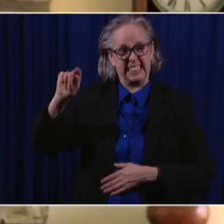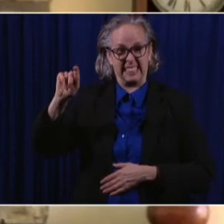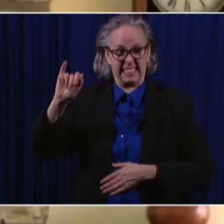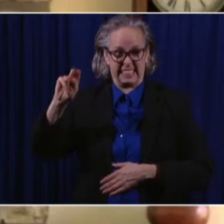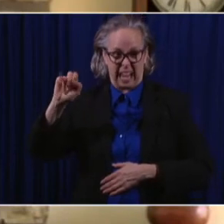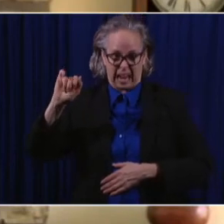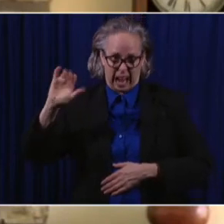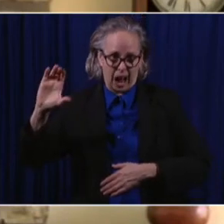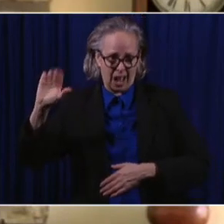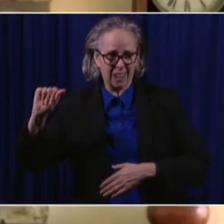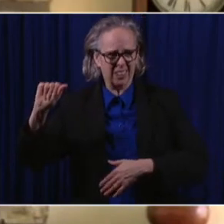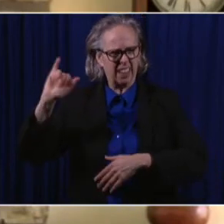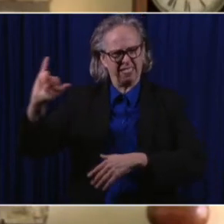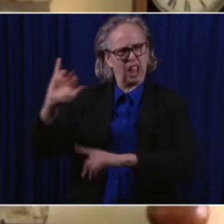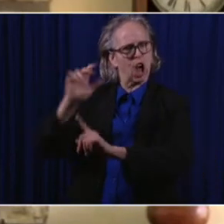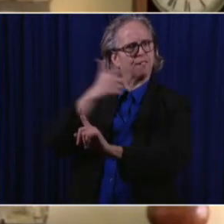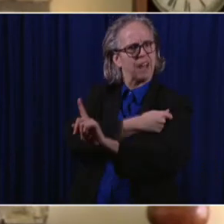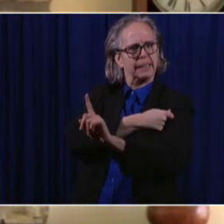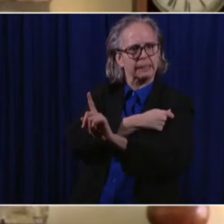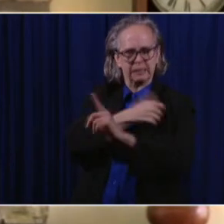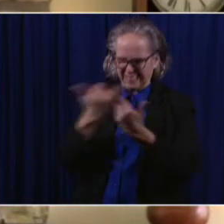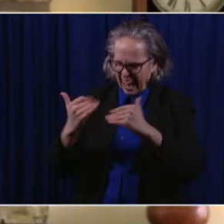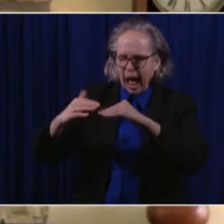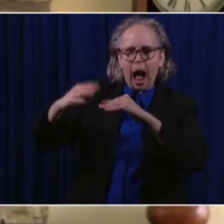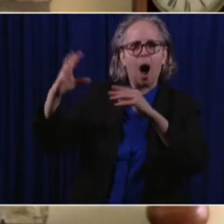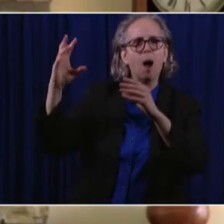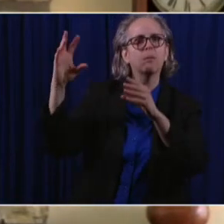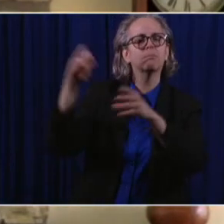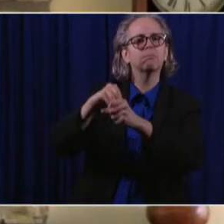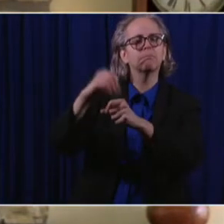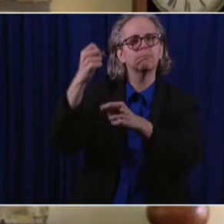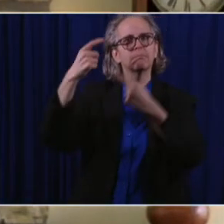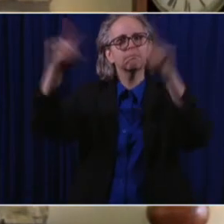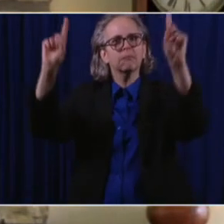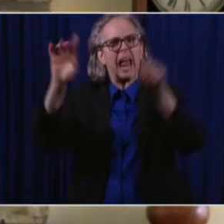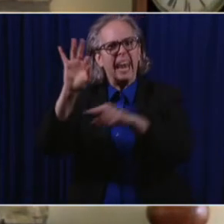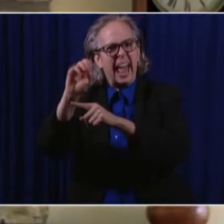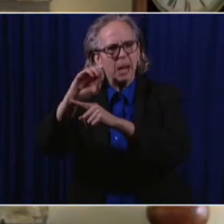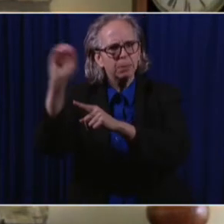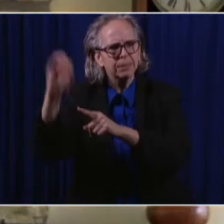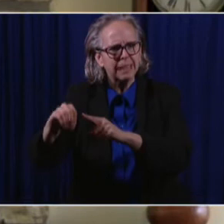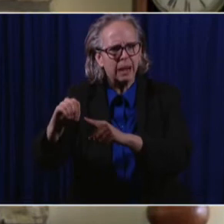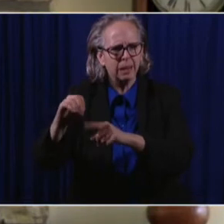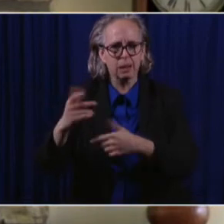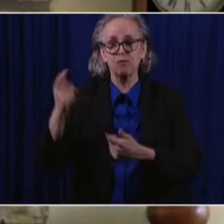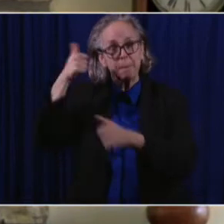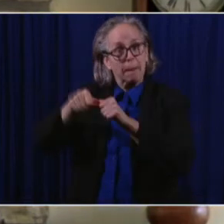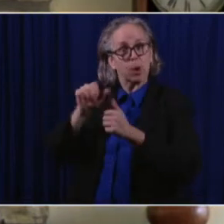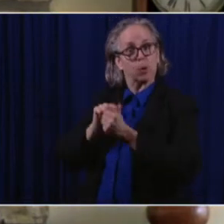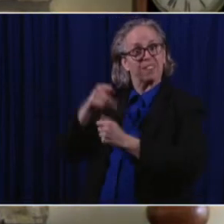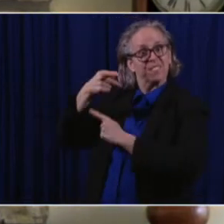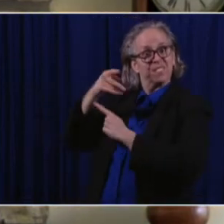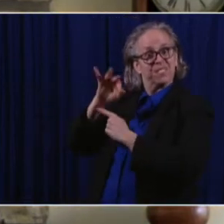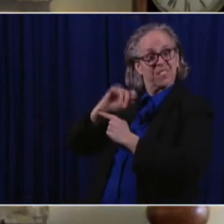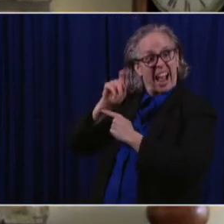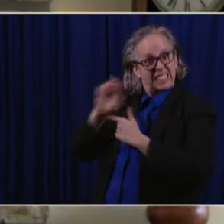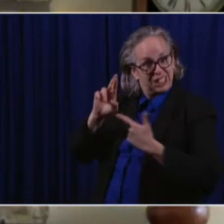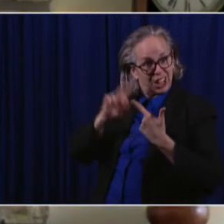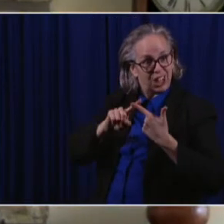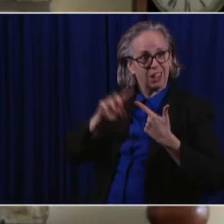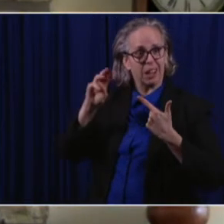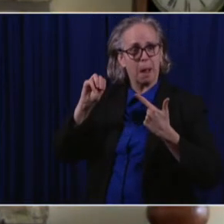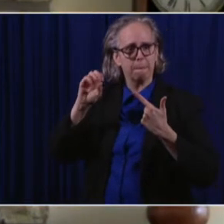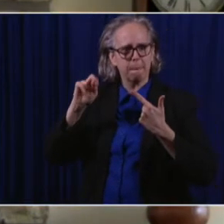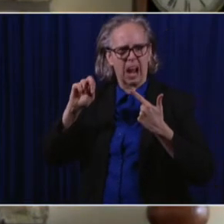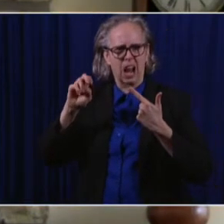comes on the heels of recent news of Pfizer and Moderna being about 95% effective. That is just great news. Later this